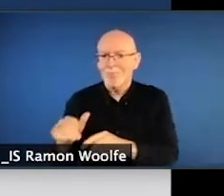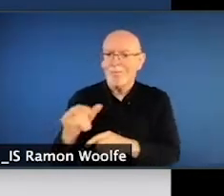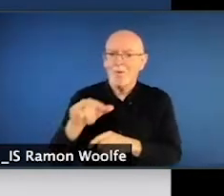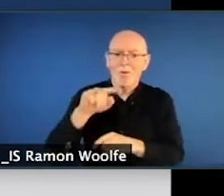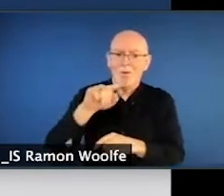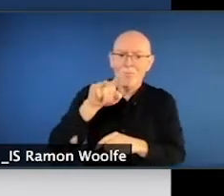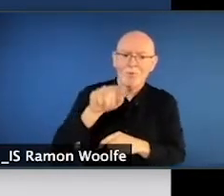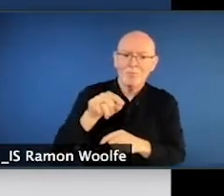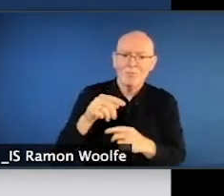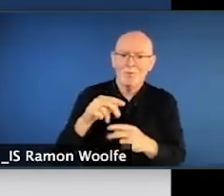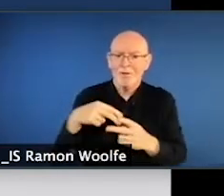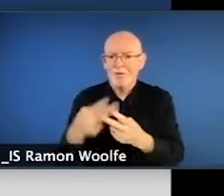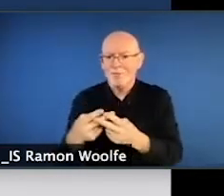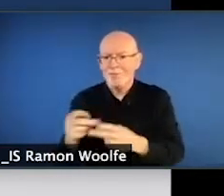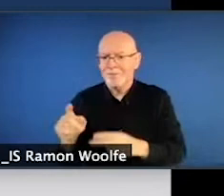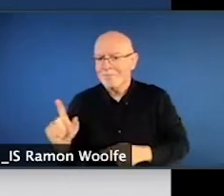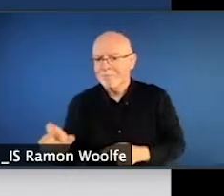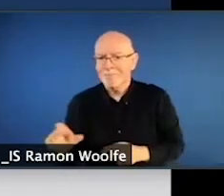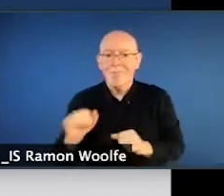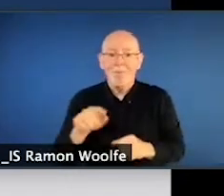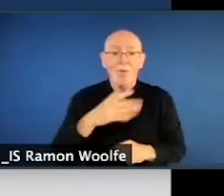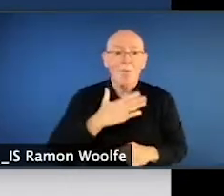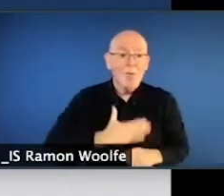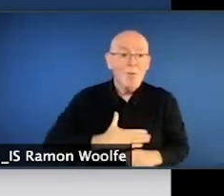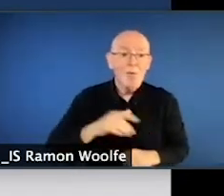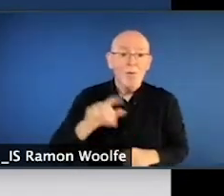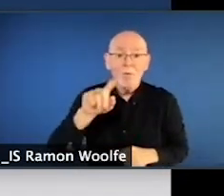or comment in the session chat.